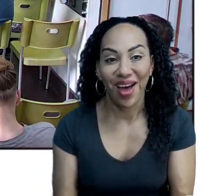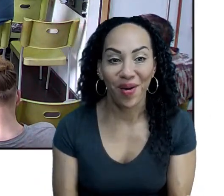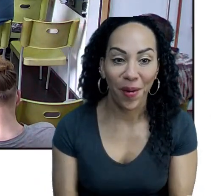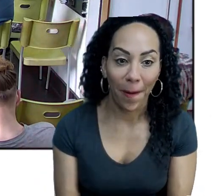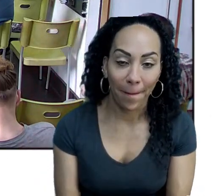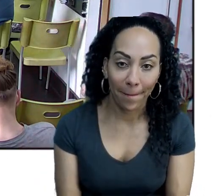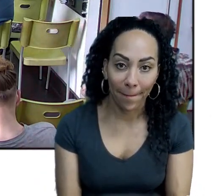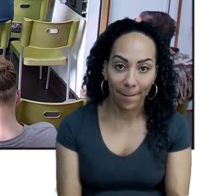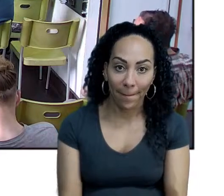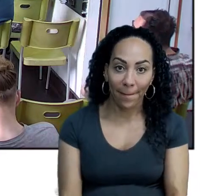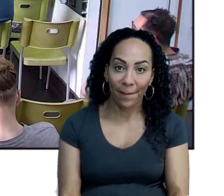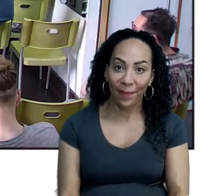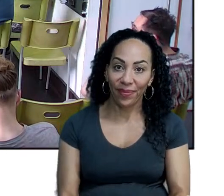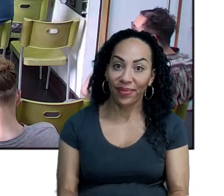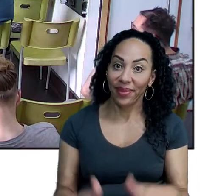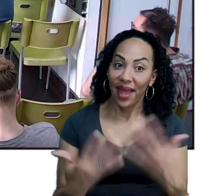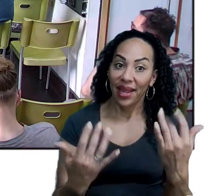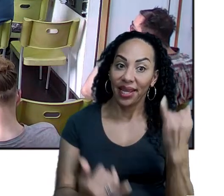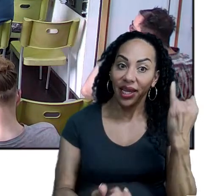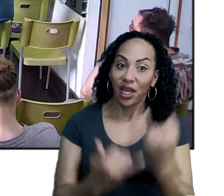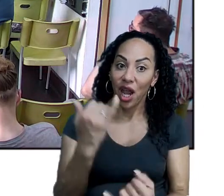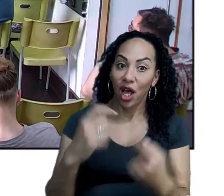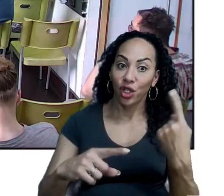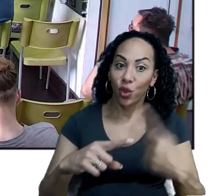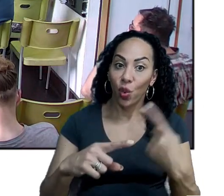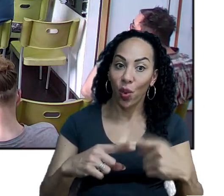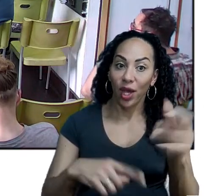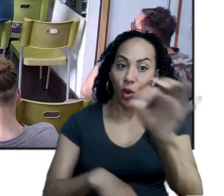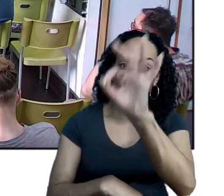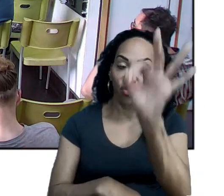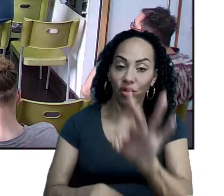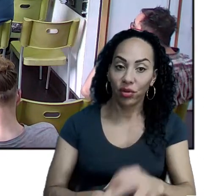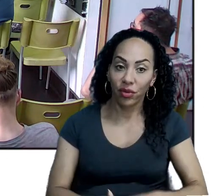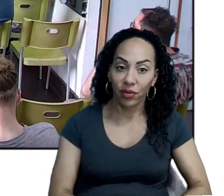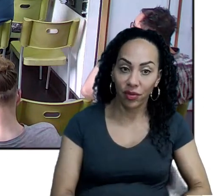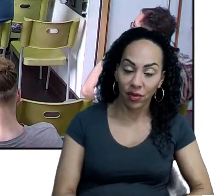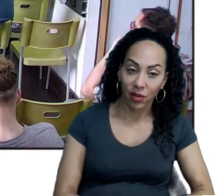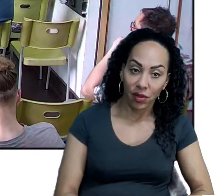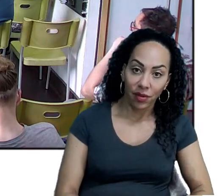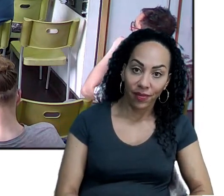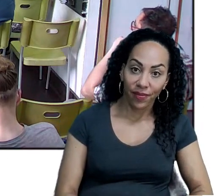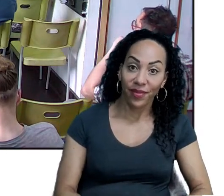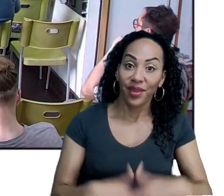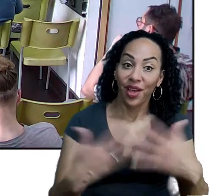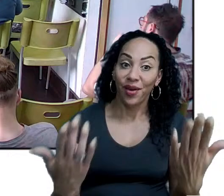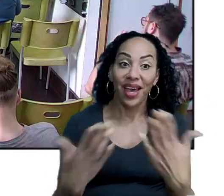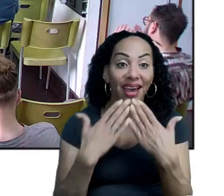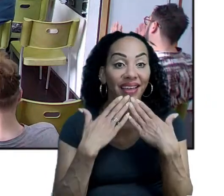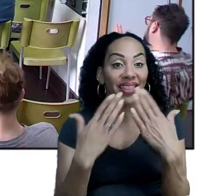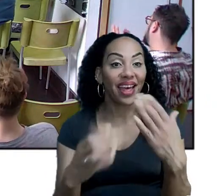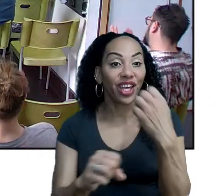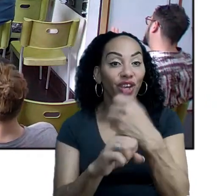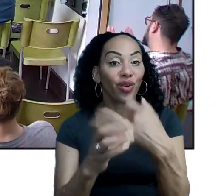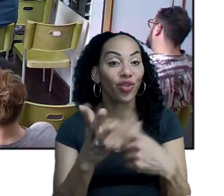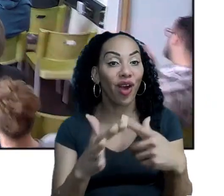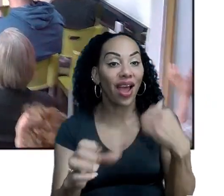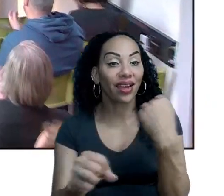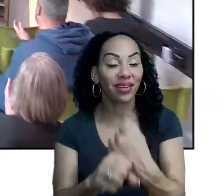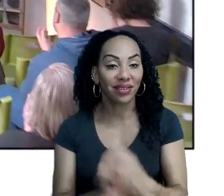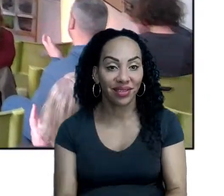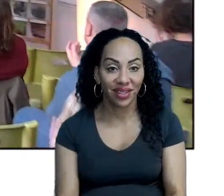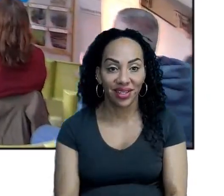Any last quick questions for Greg before we finish? In that case, we'll say thank you very much, Greg. Thank you.